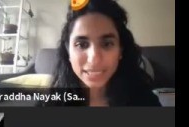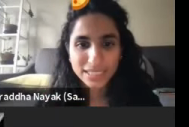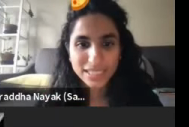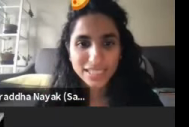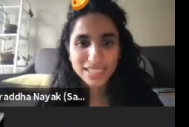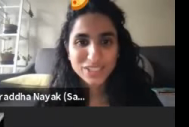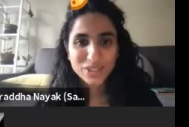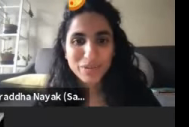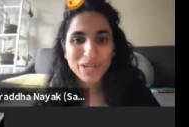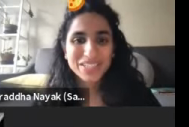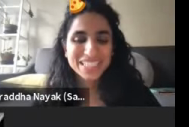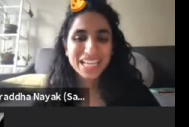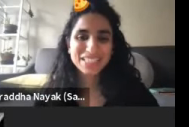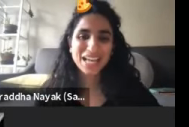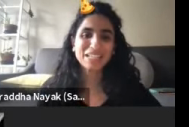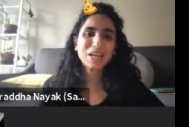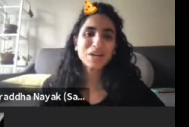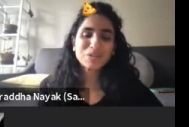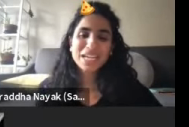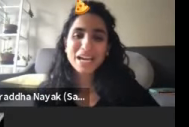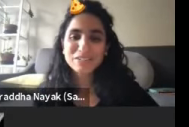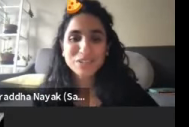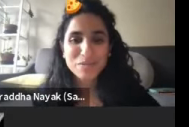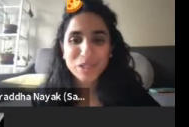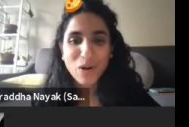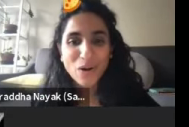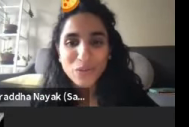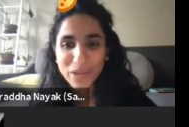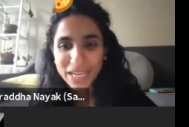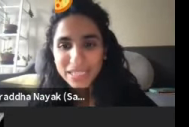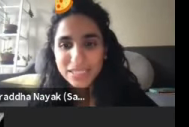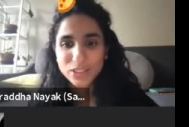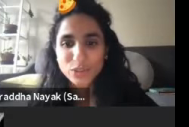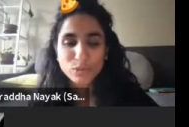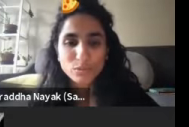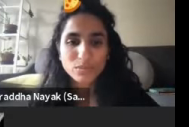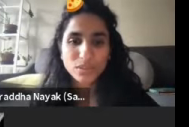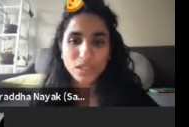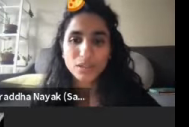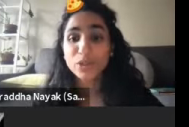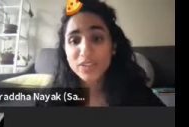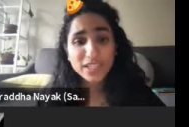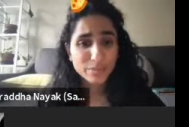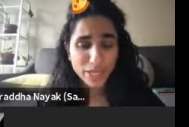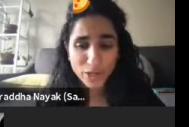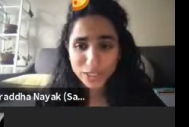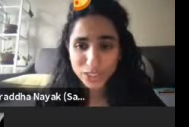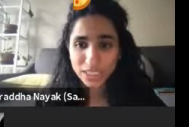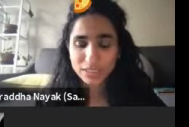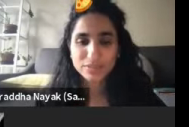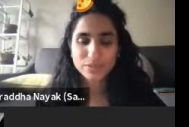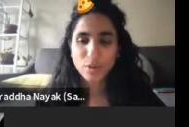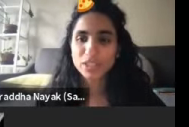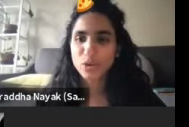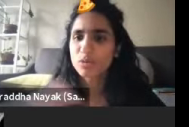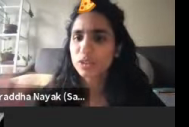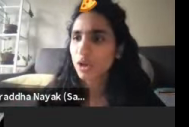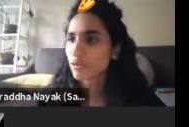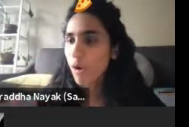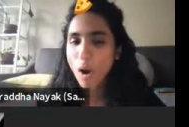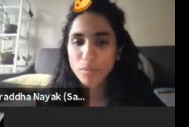Okay. So what I want to say is that we have come a long way to look at things in biology from